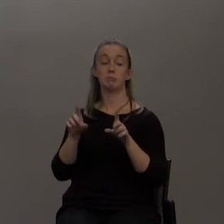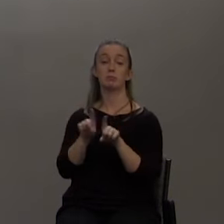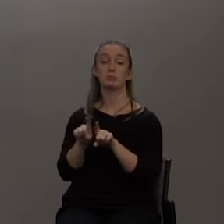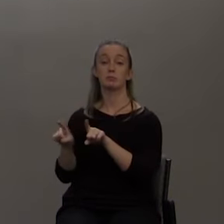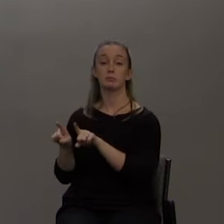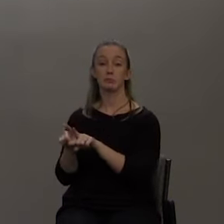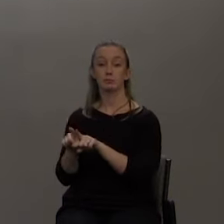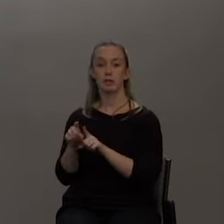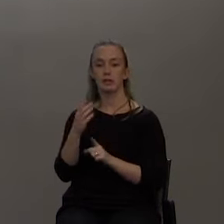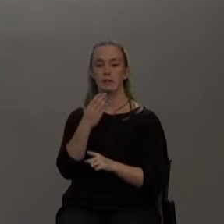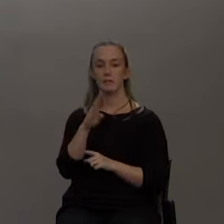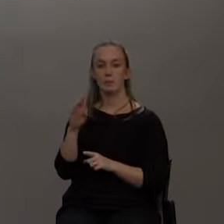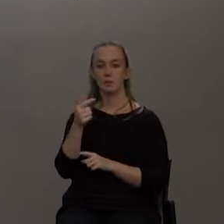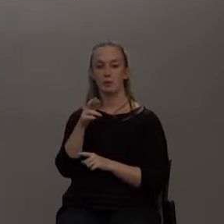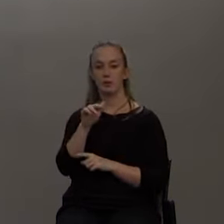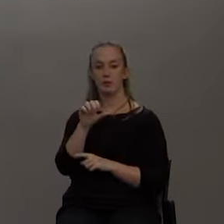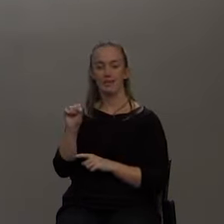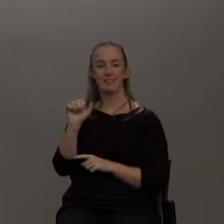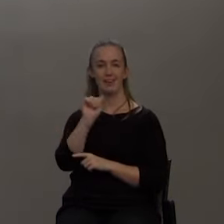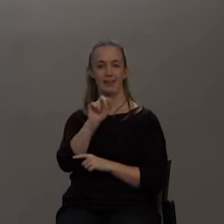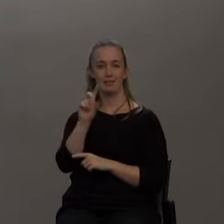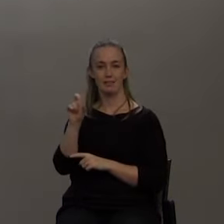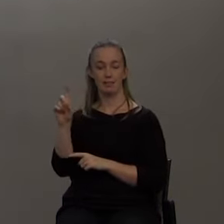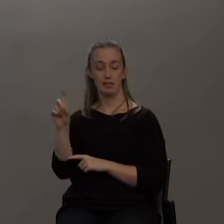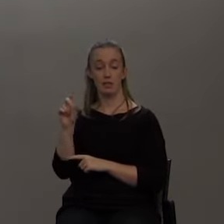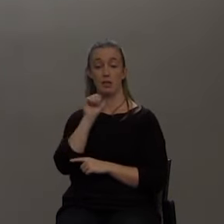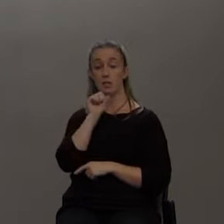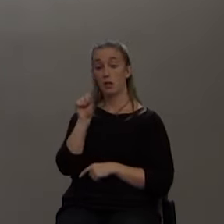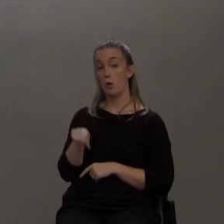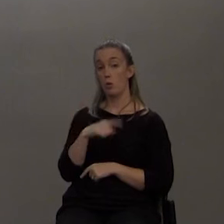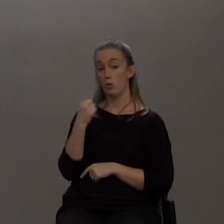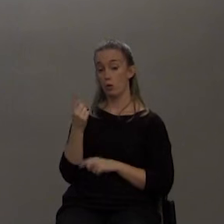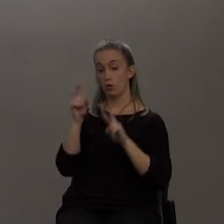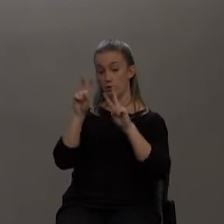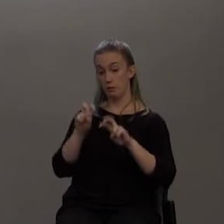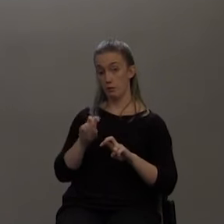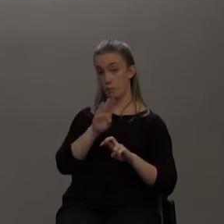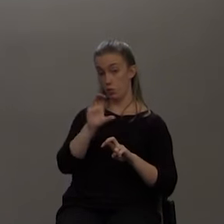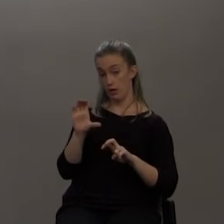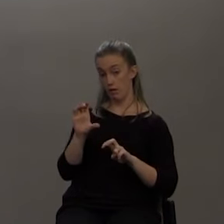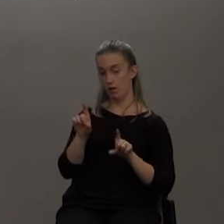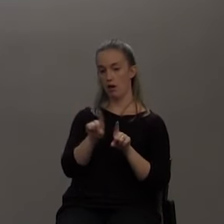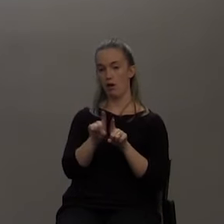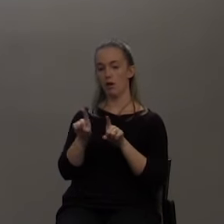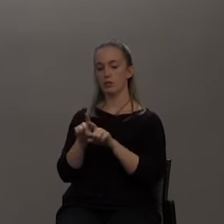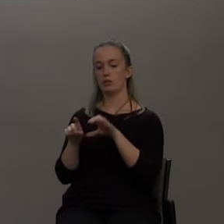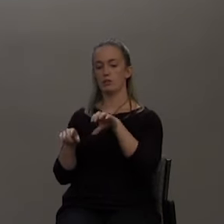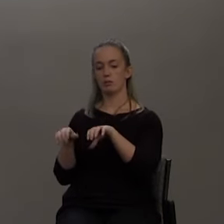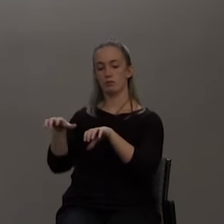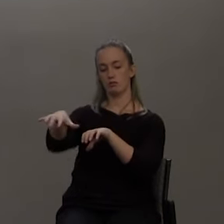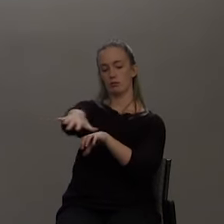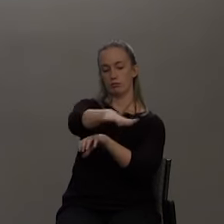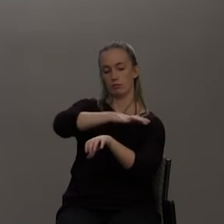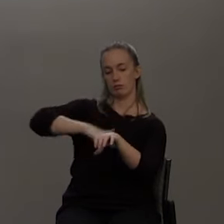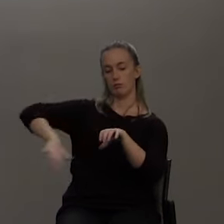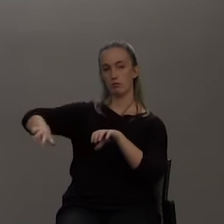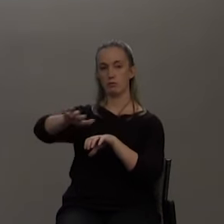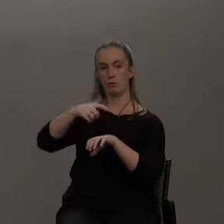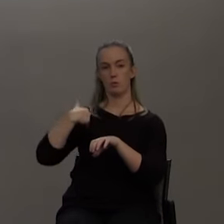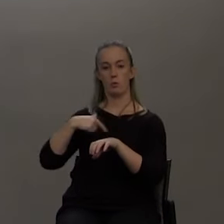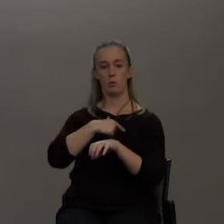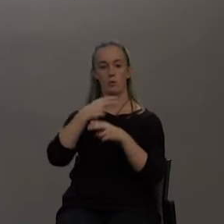this case, the Bluegrass ADD. So we looked not only at Boyle County, but we also looked at a surrounding market, which we defined